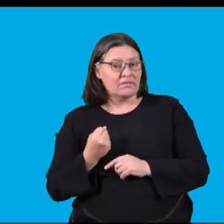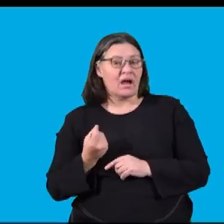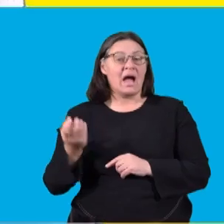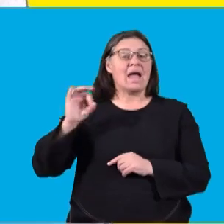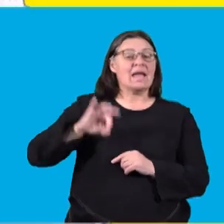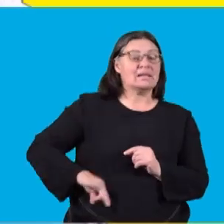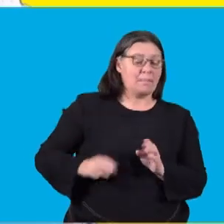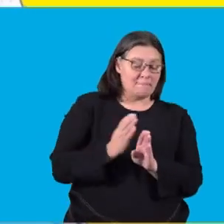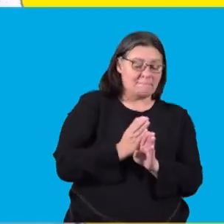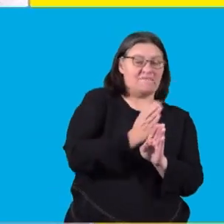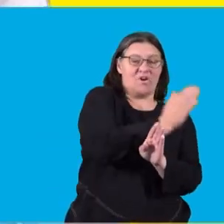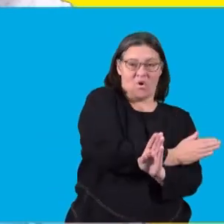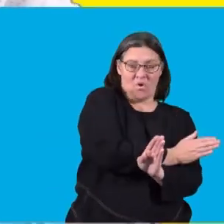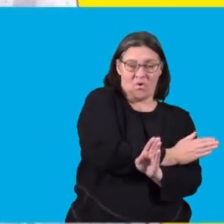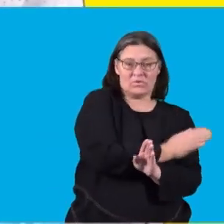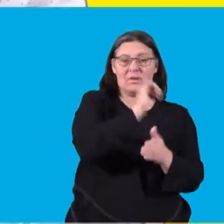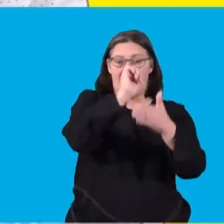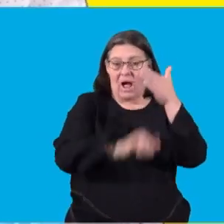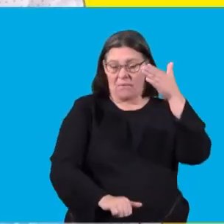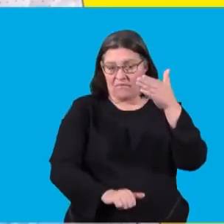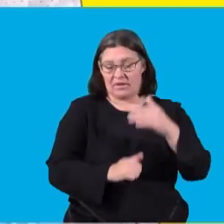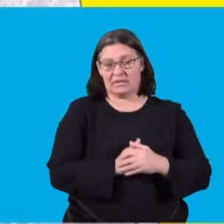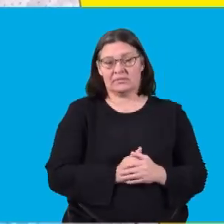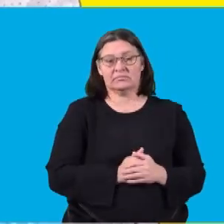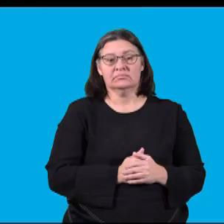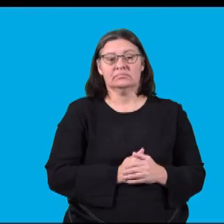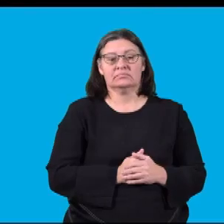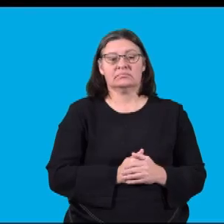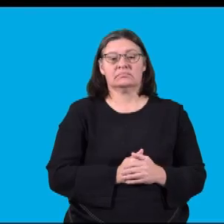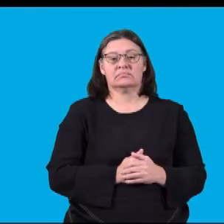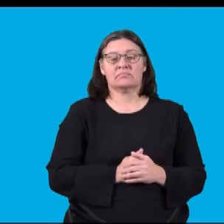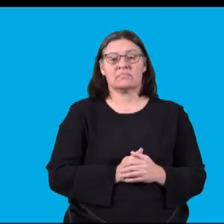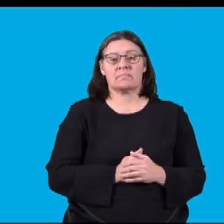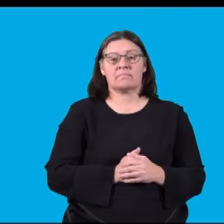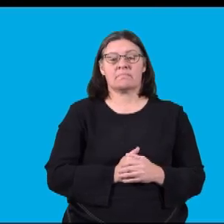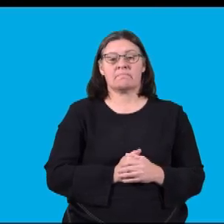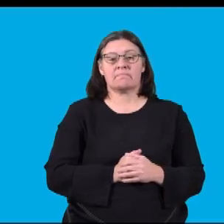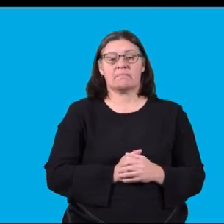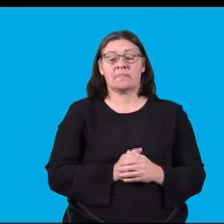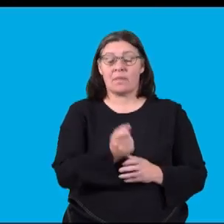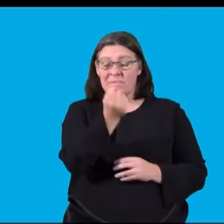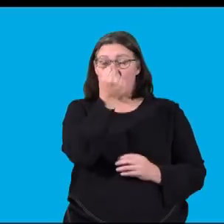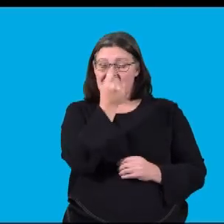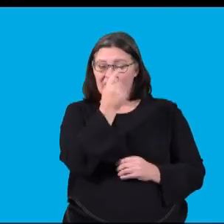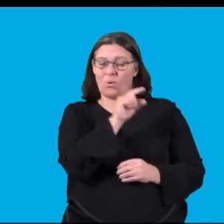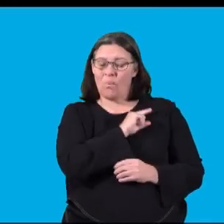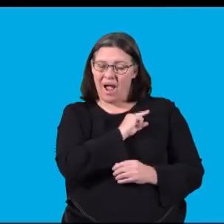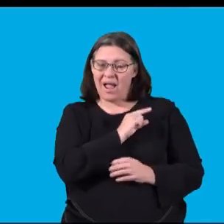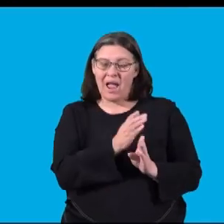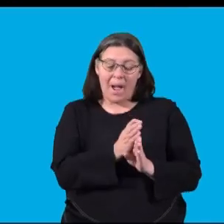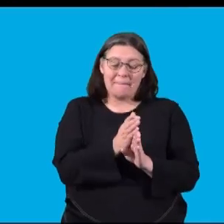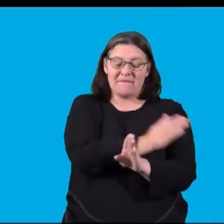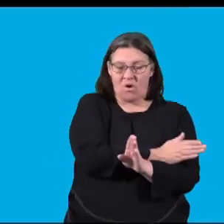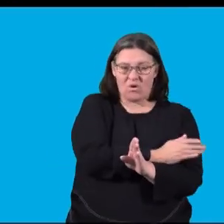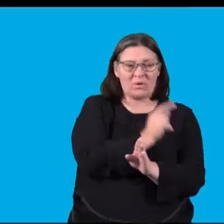received income in advance. So we subtract, all right? Very important that you understand the